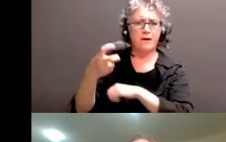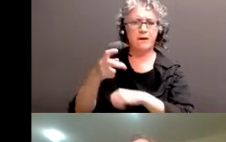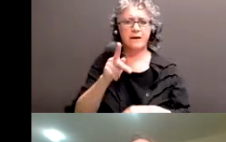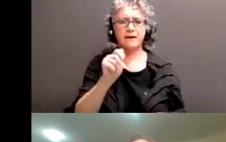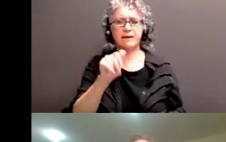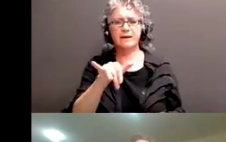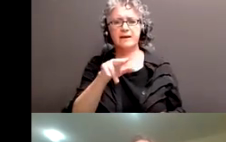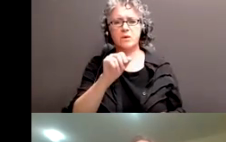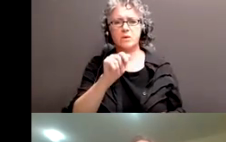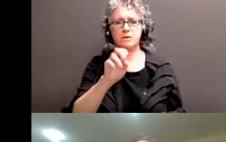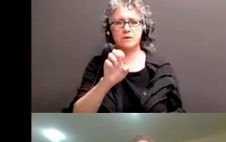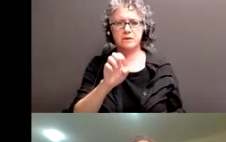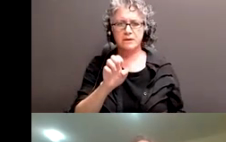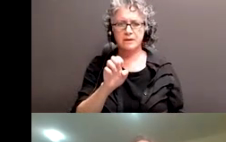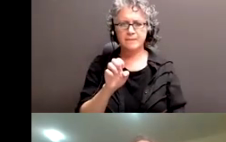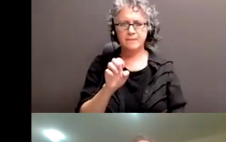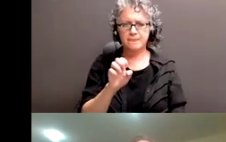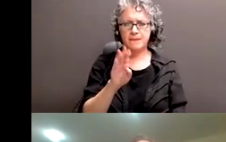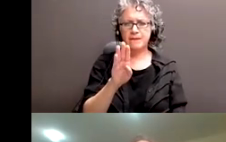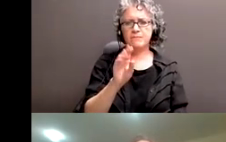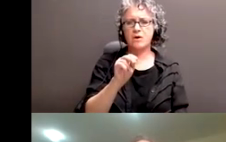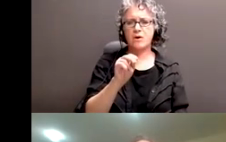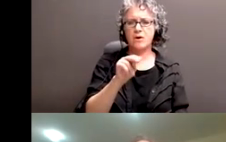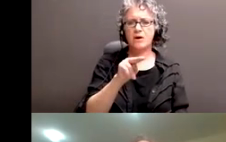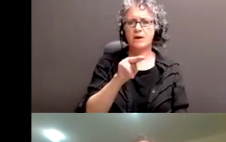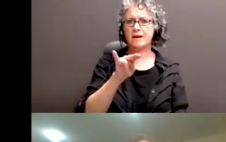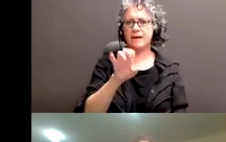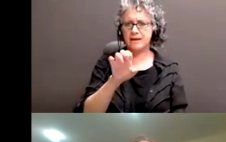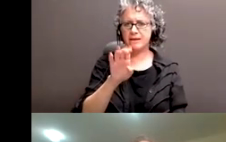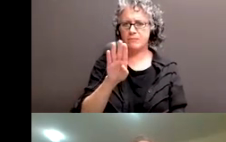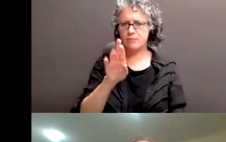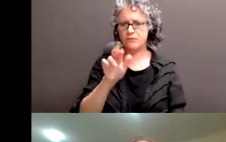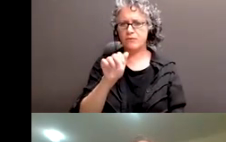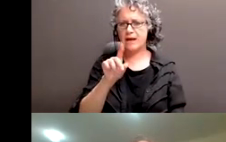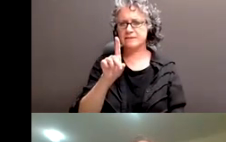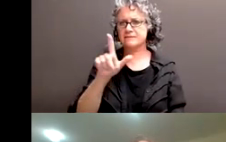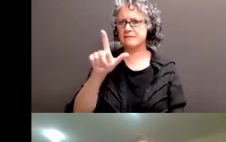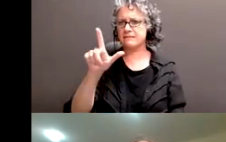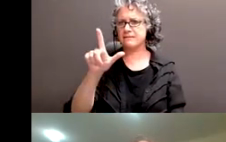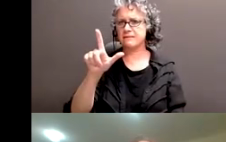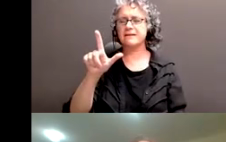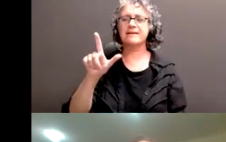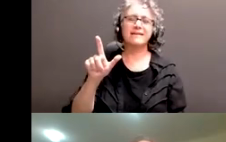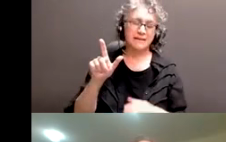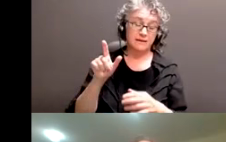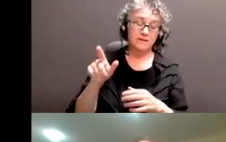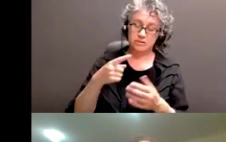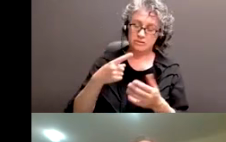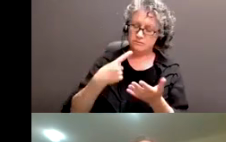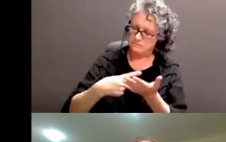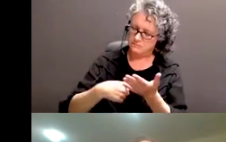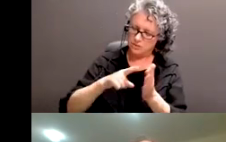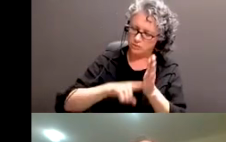States, from the National Clearinghouse of Family Violence. She's done a lot of work on intimate partner violence, and she's going to be talking